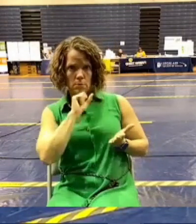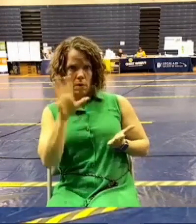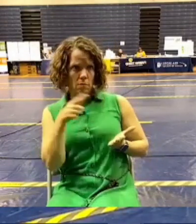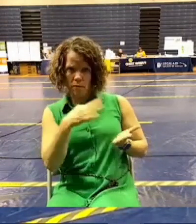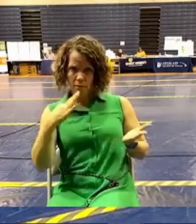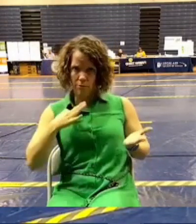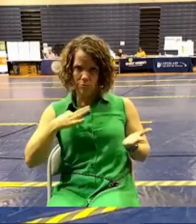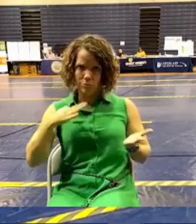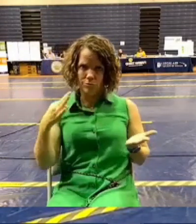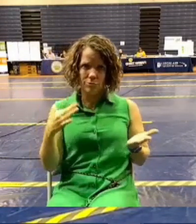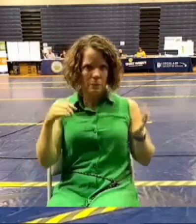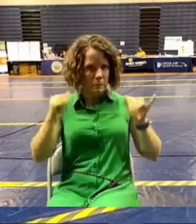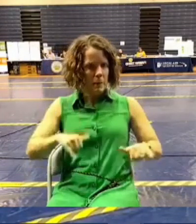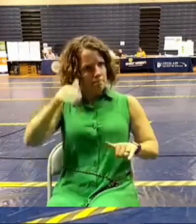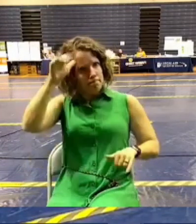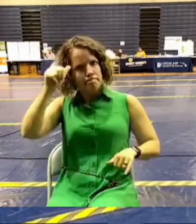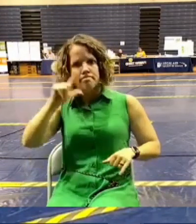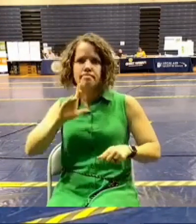I'm really, really hopeful.